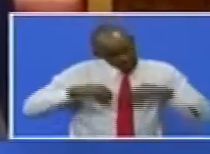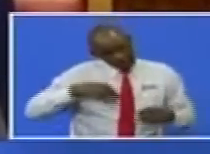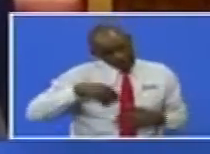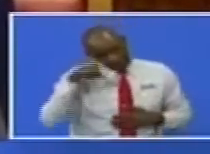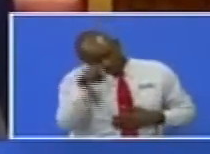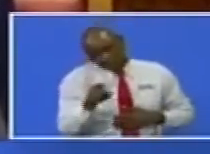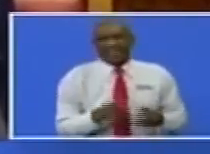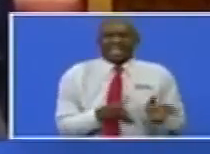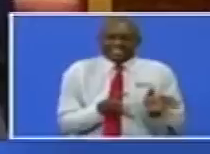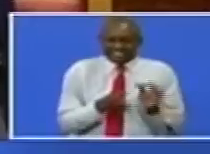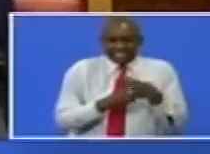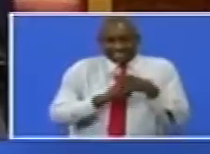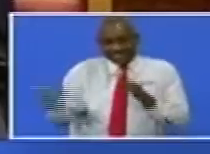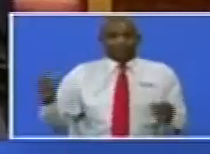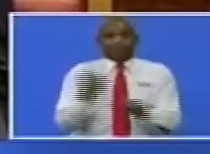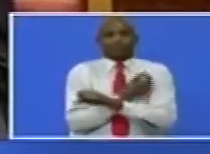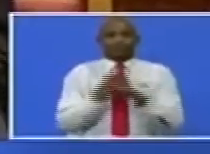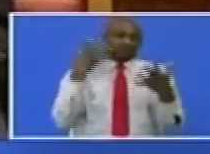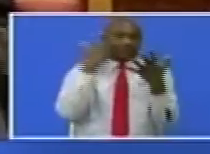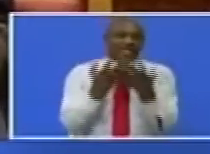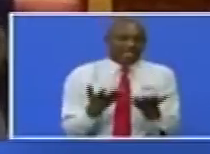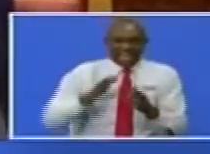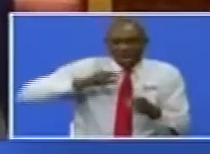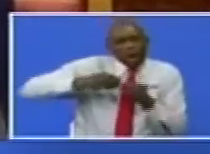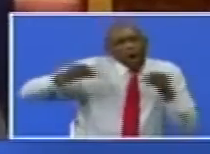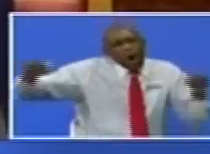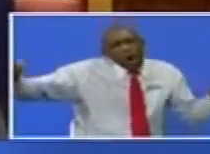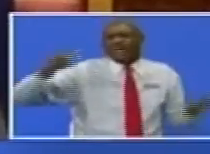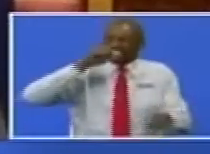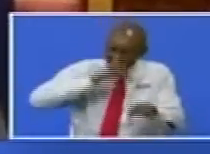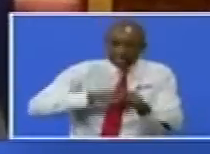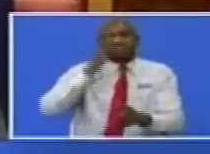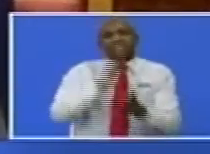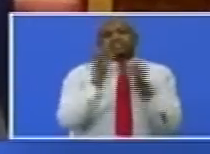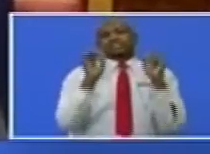to escape accountability and delay and derail justice.